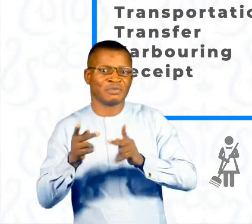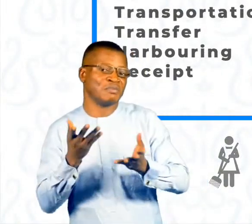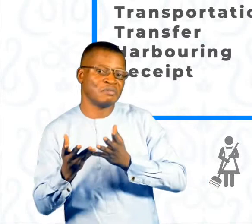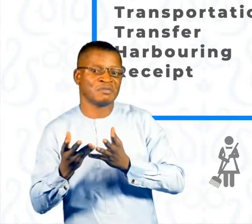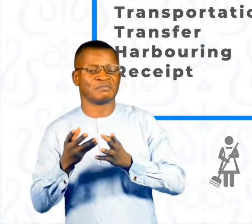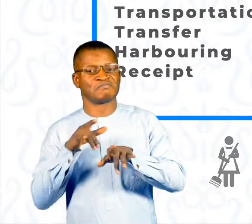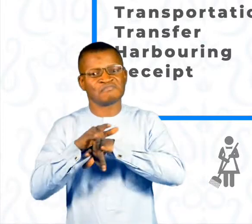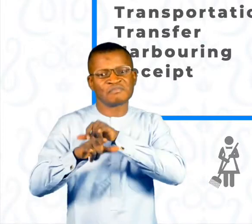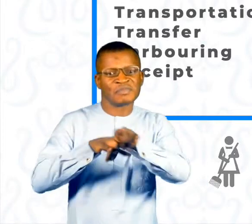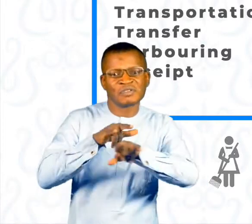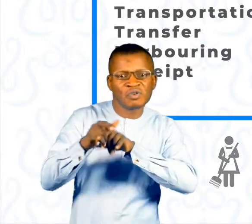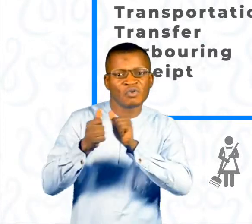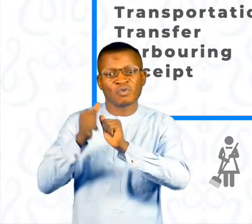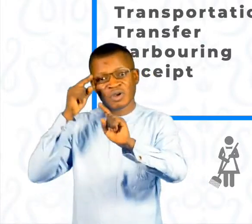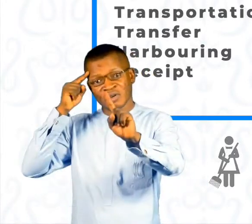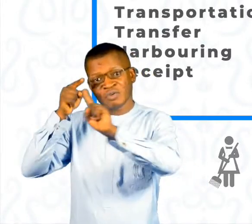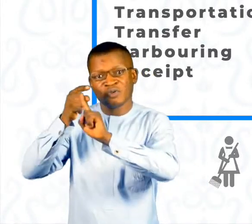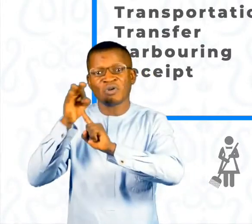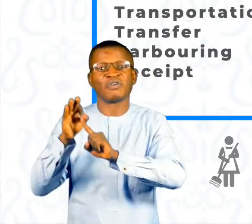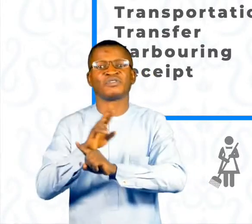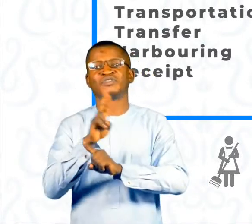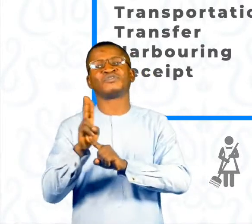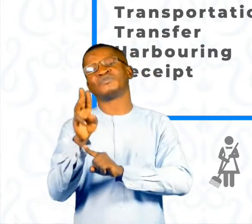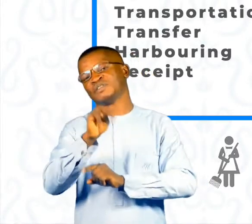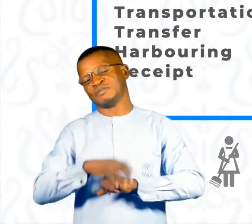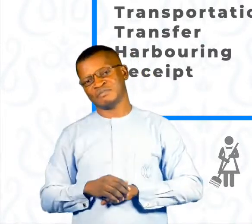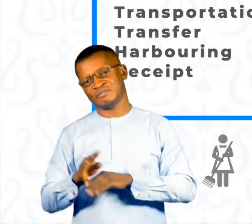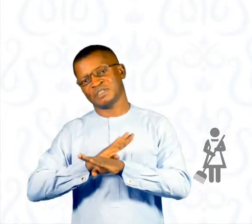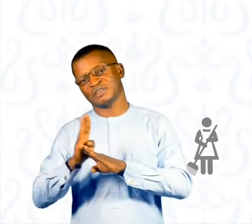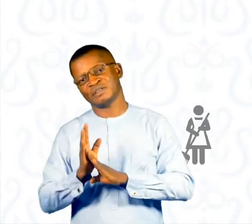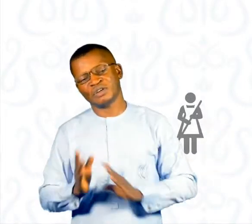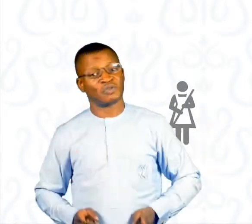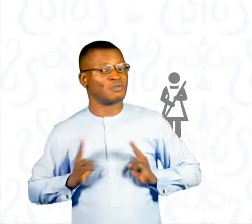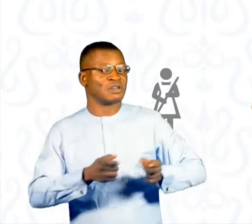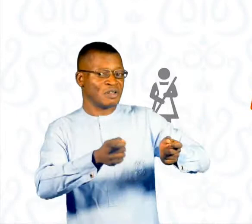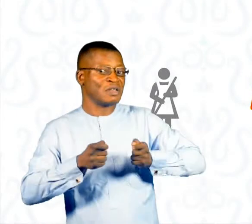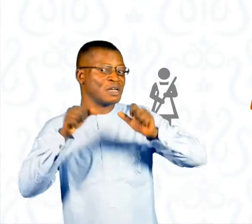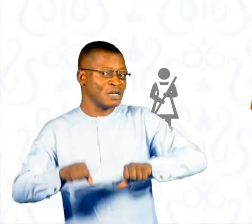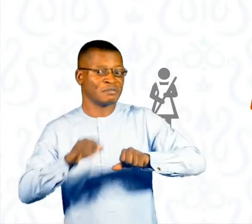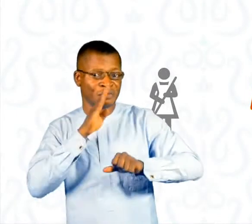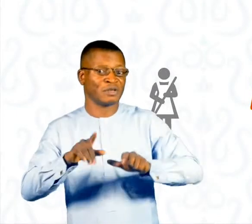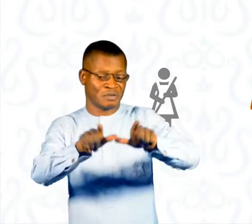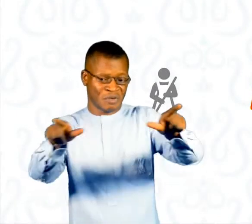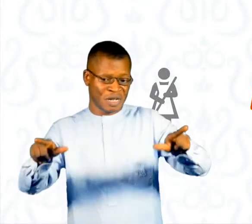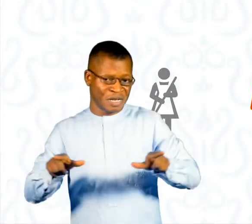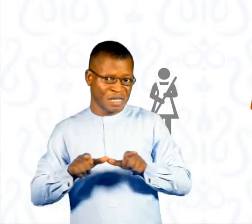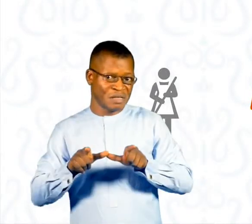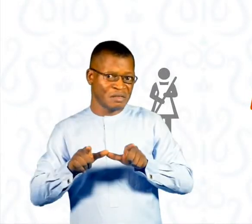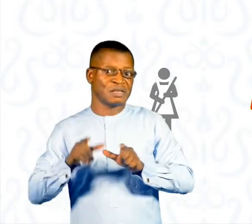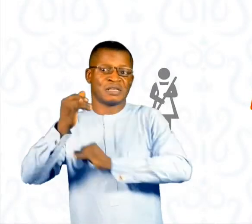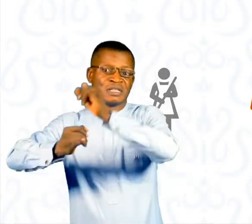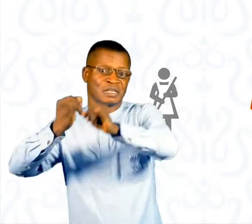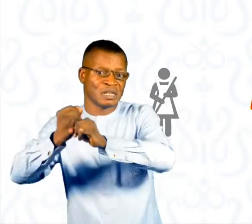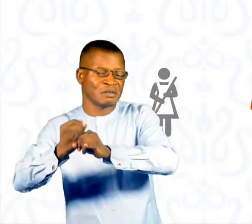force, fraud or deception with the sole aim of exploitation. Human trafficking can be external, which is